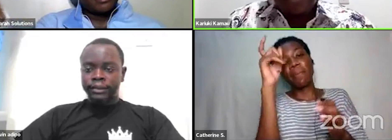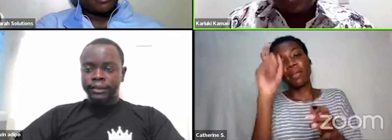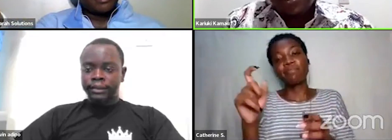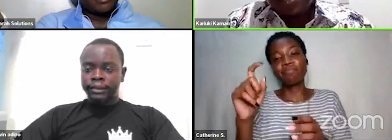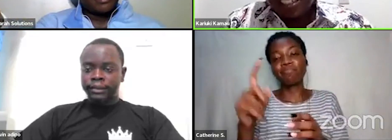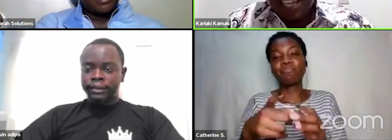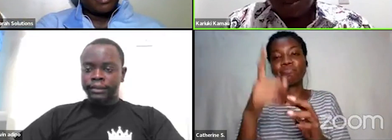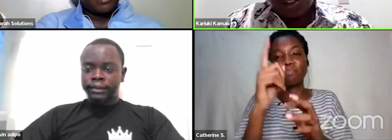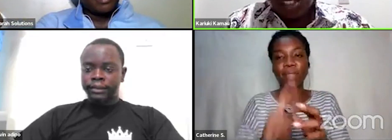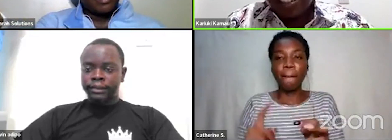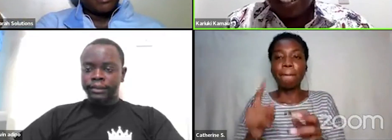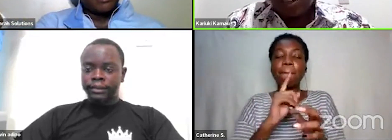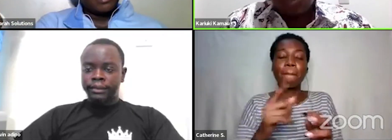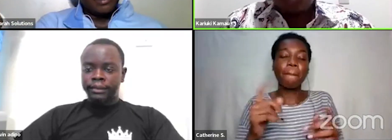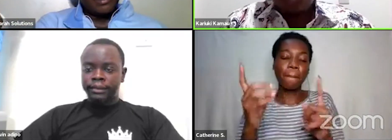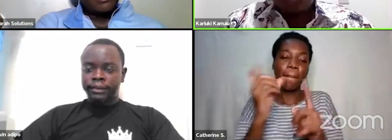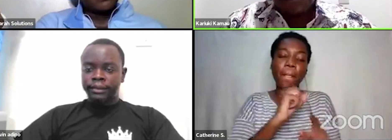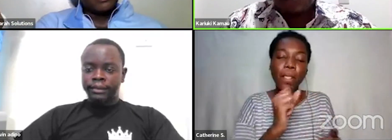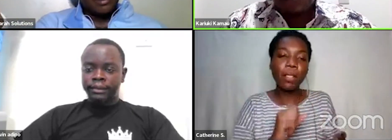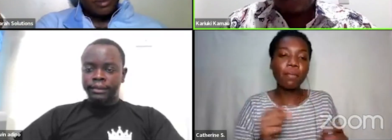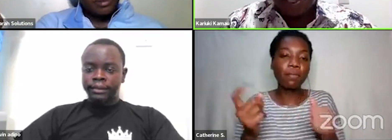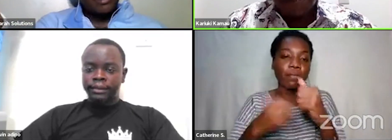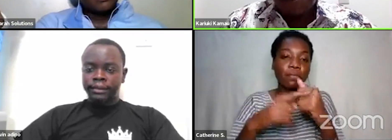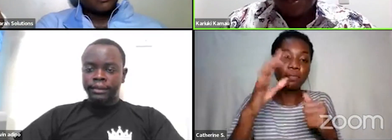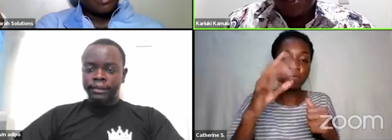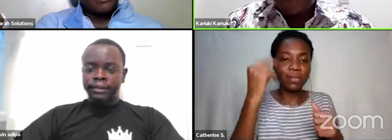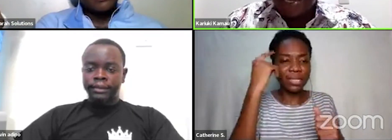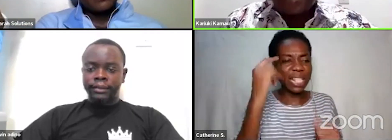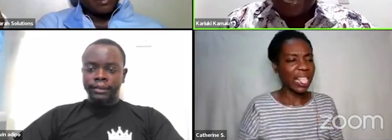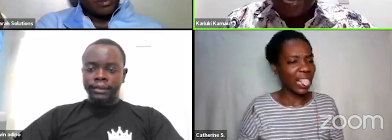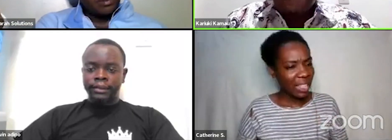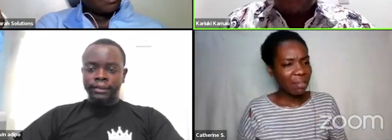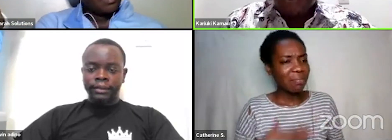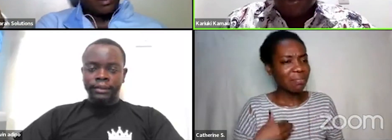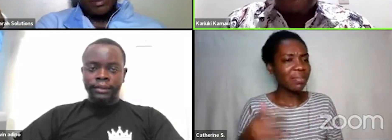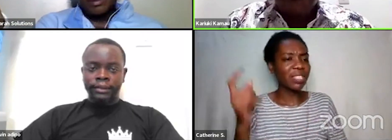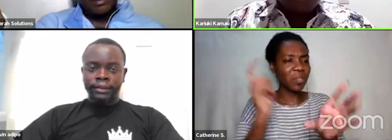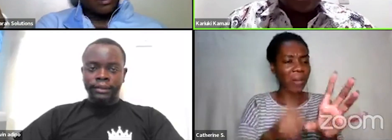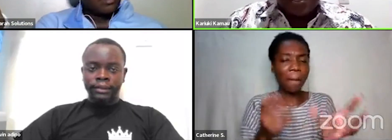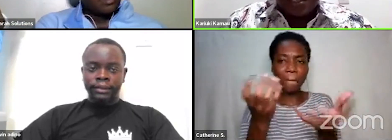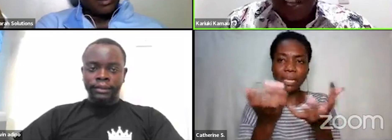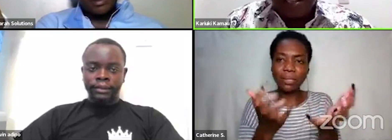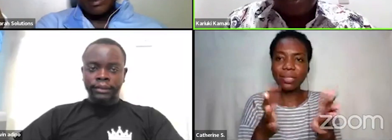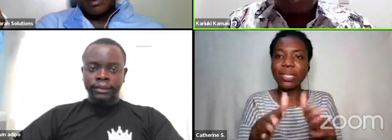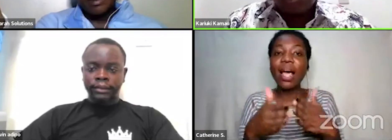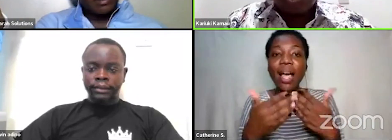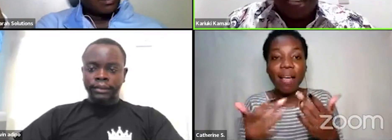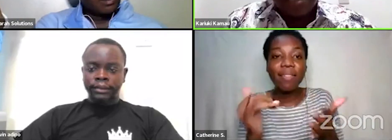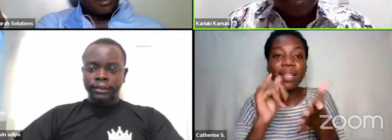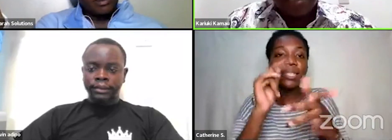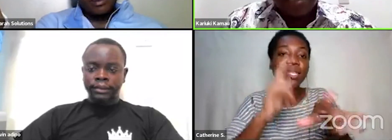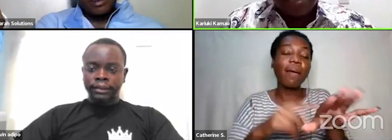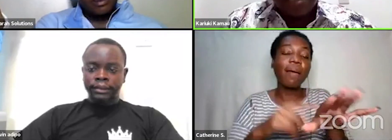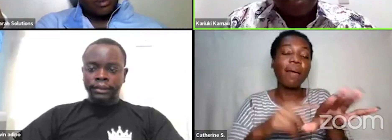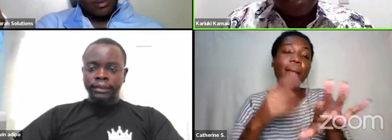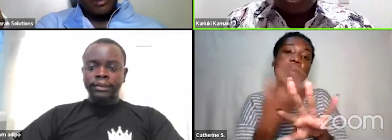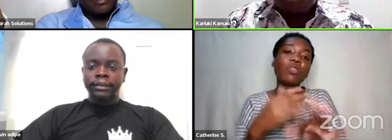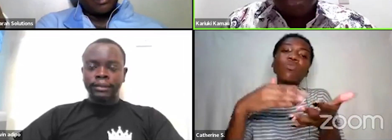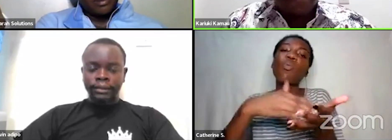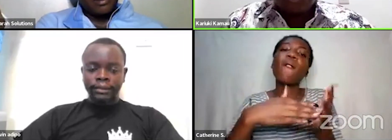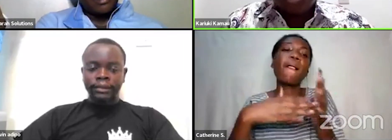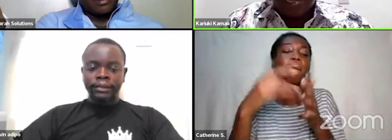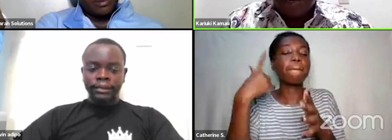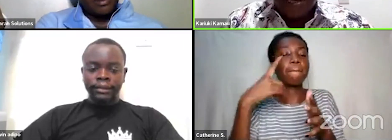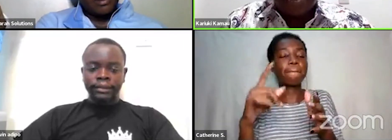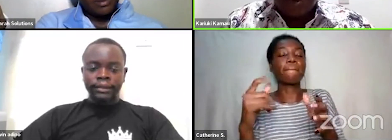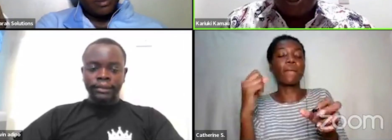now thinking this is the time to start to go to entrepreneurship, that time your bones are weak to do side hustles. You will not